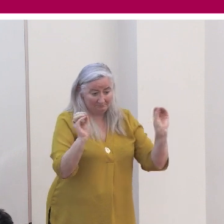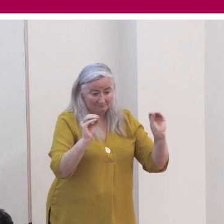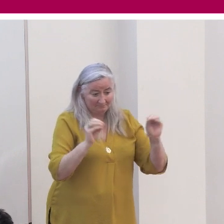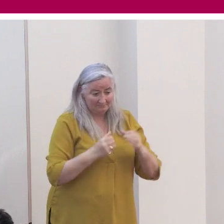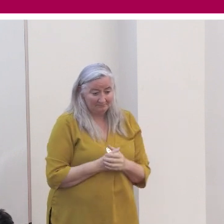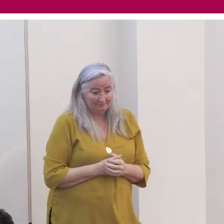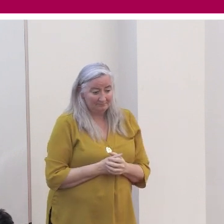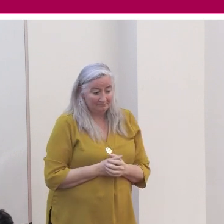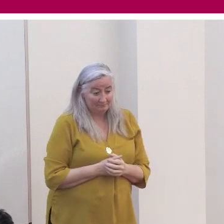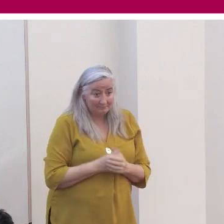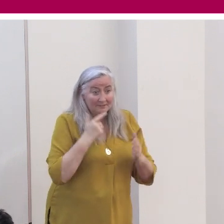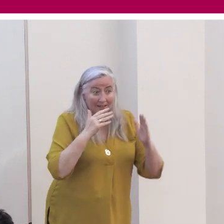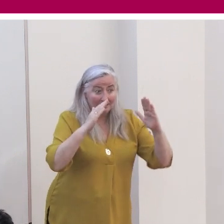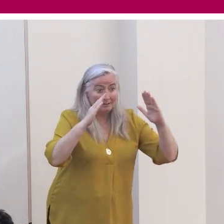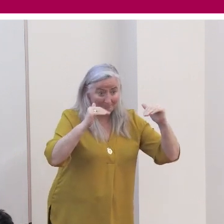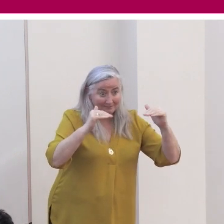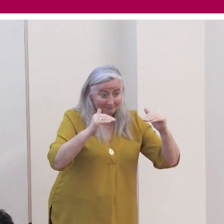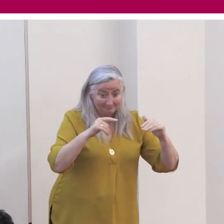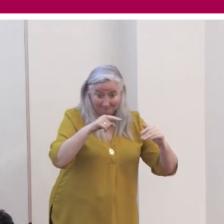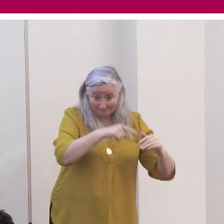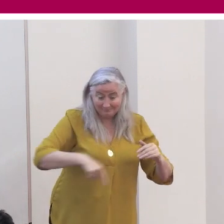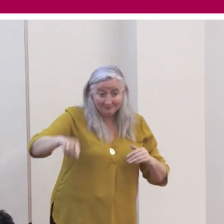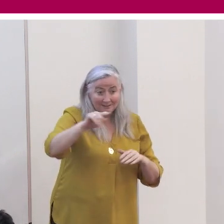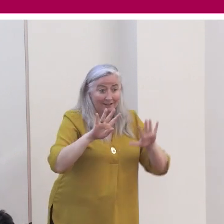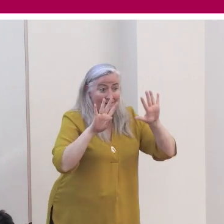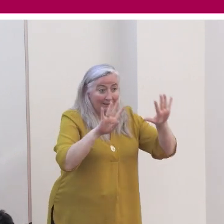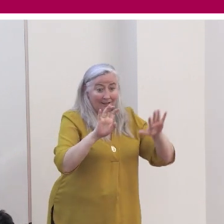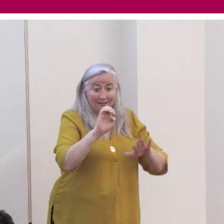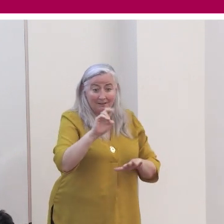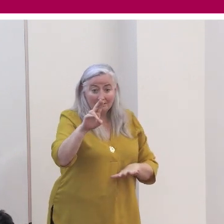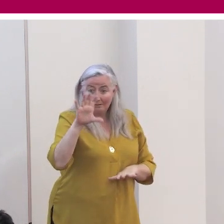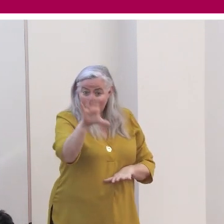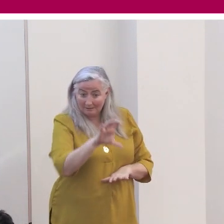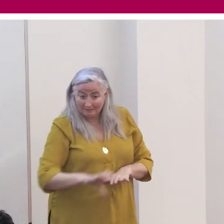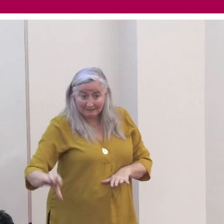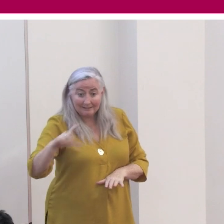this if you need so, this didn't happen.